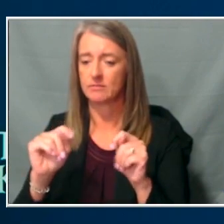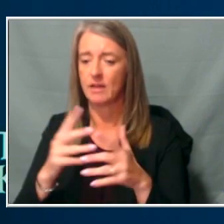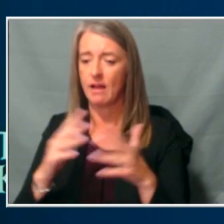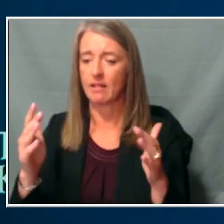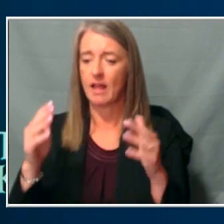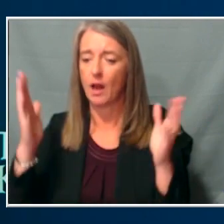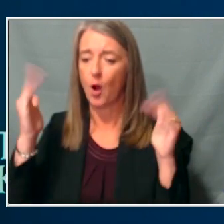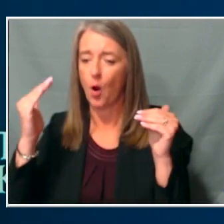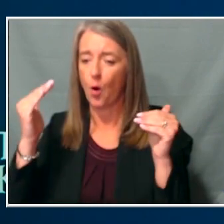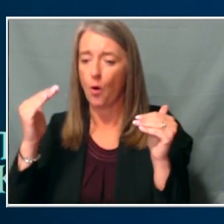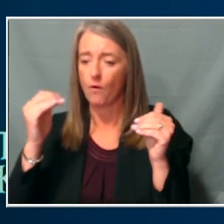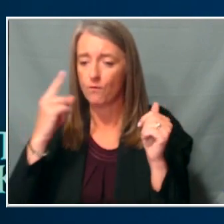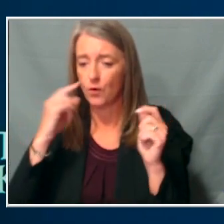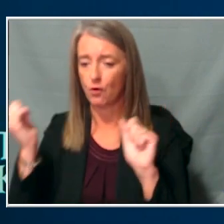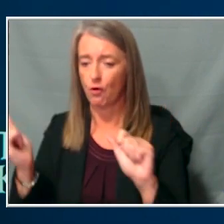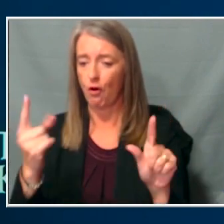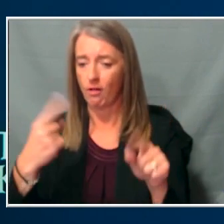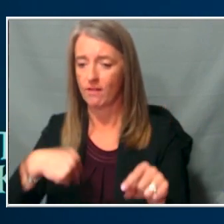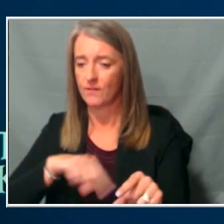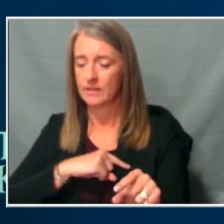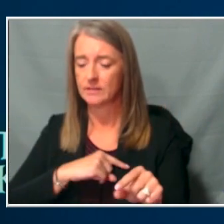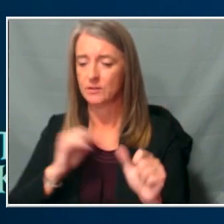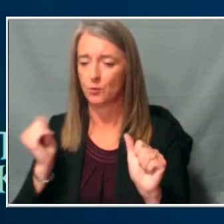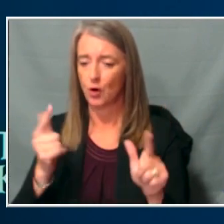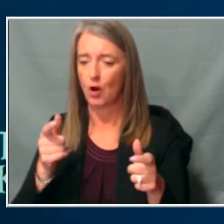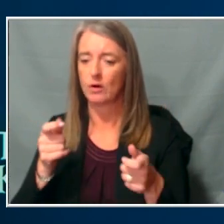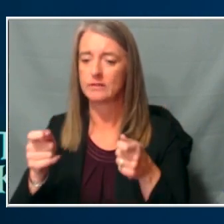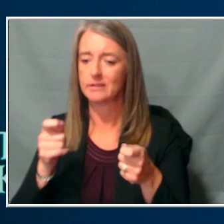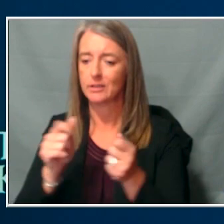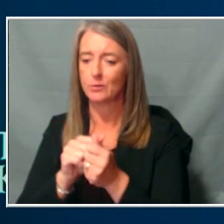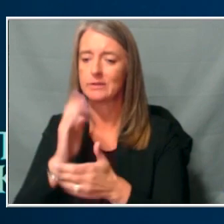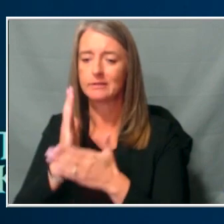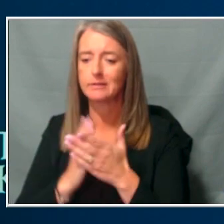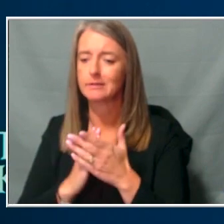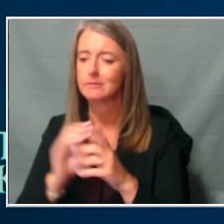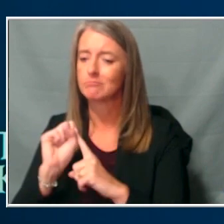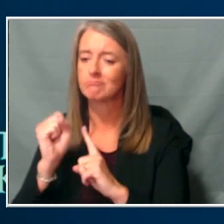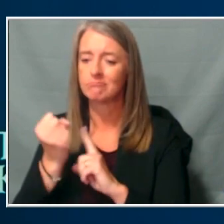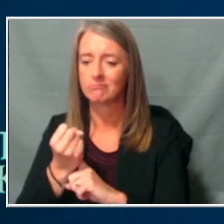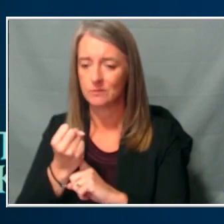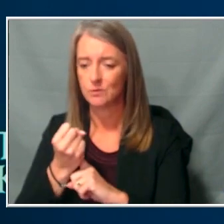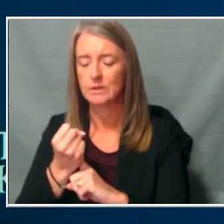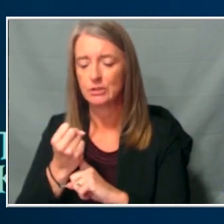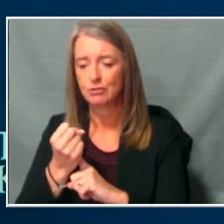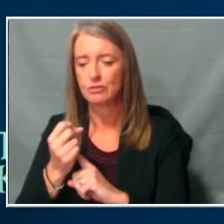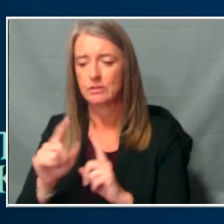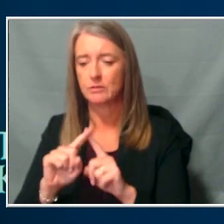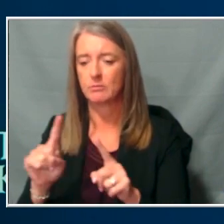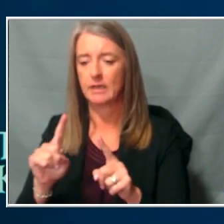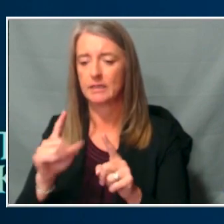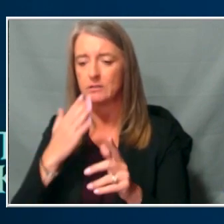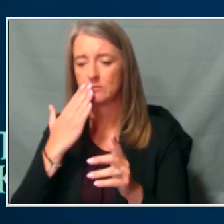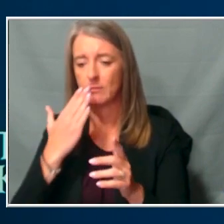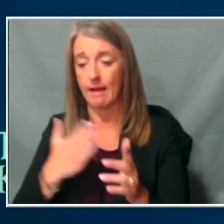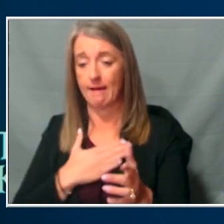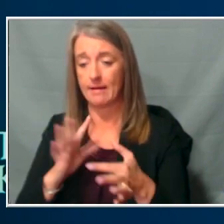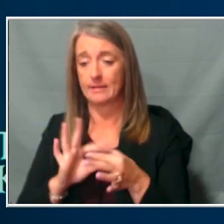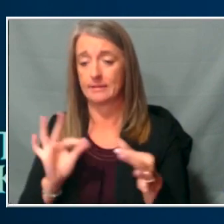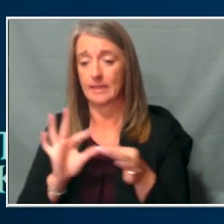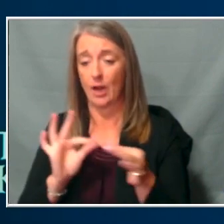for, all of us, right? Because we're all dealing with some sort of situation. But big takeaway here is